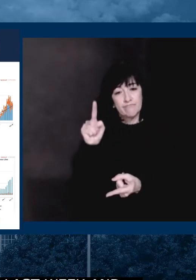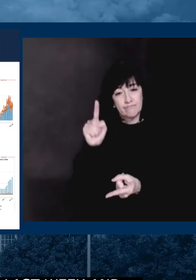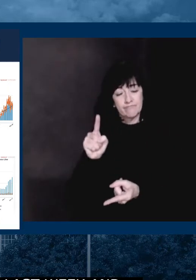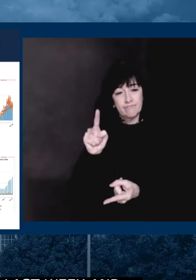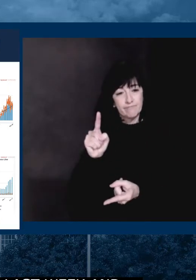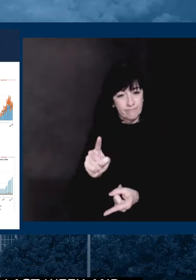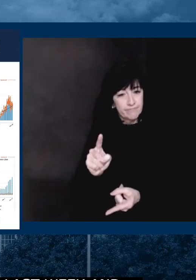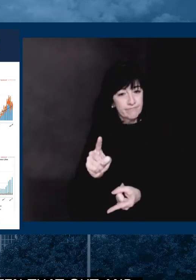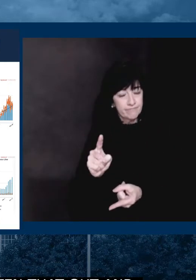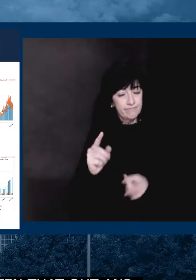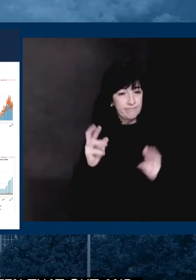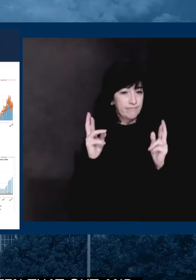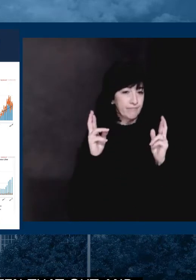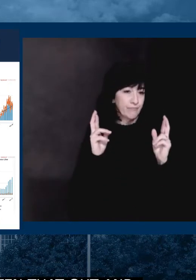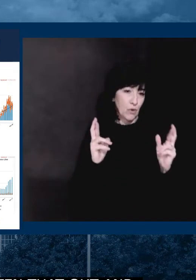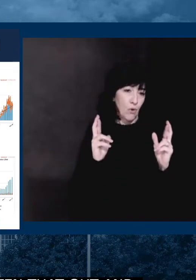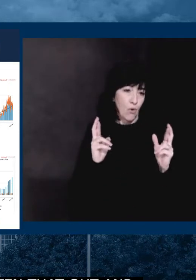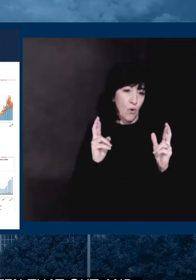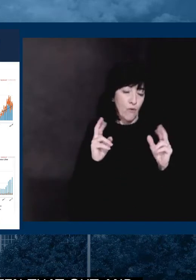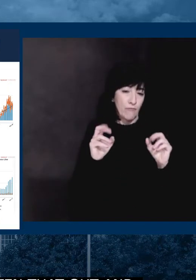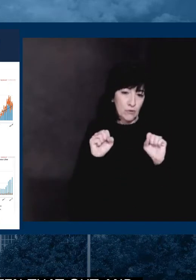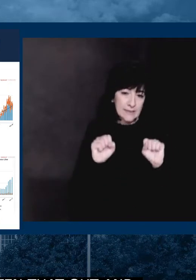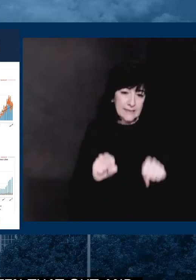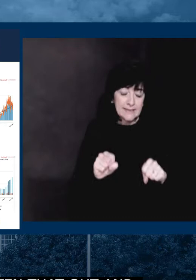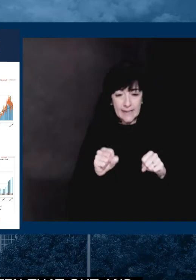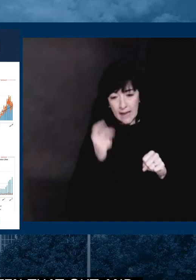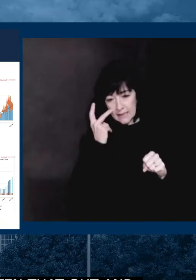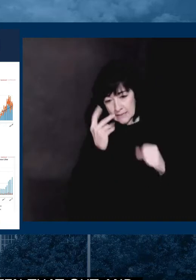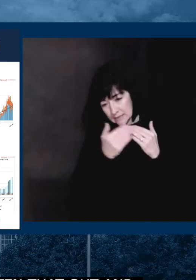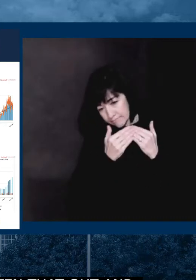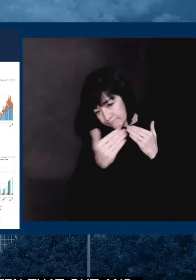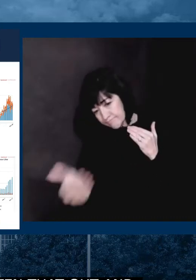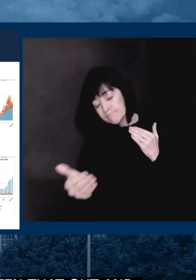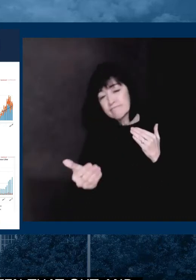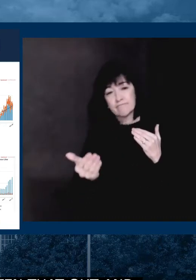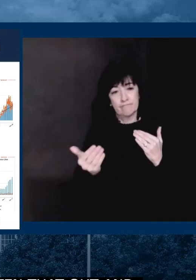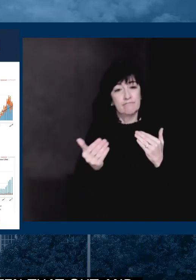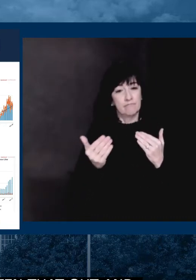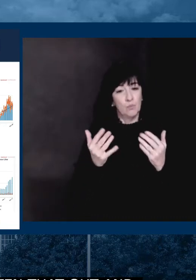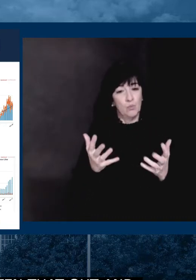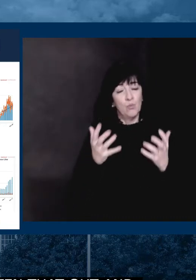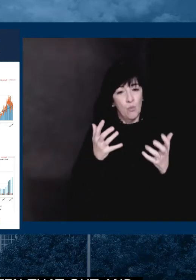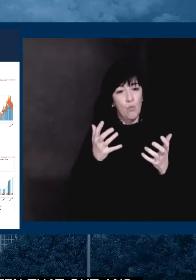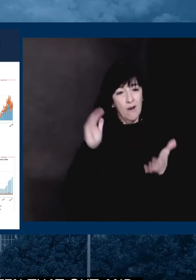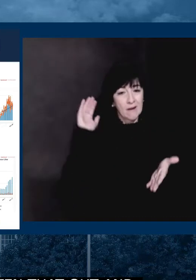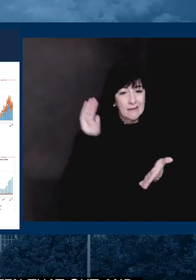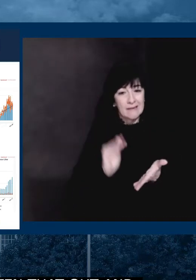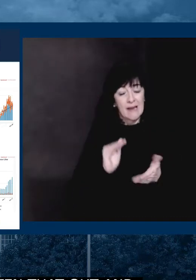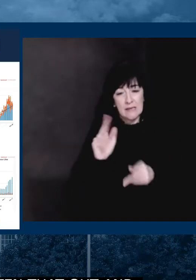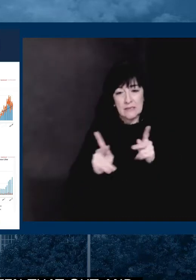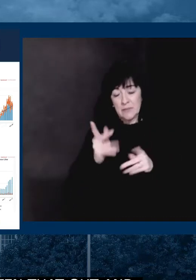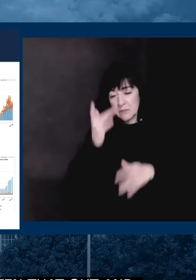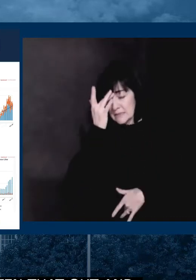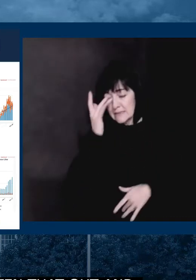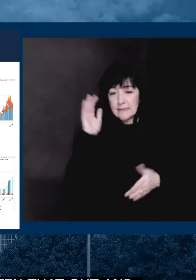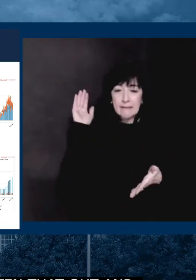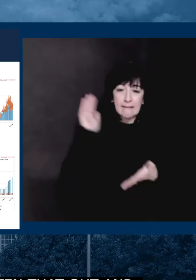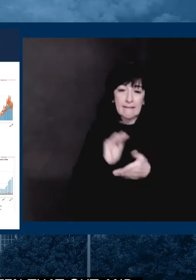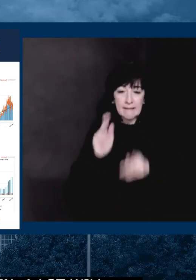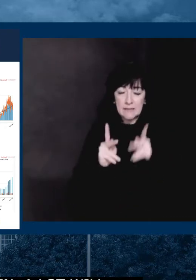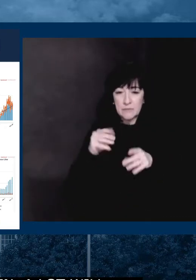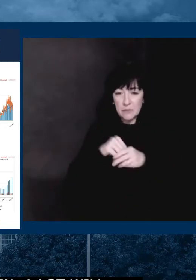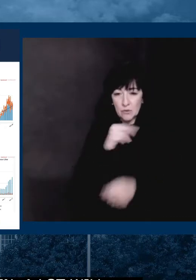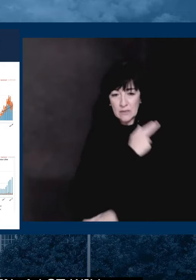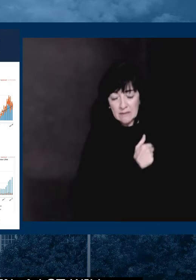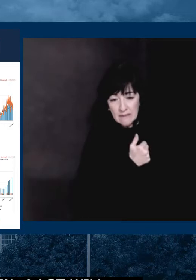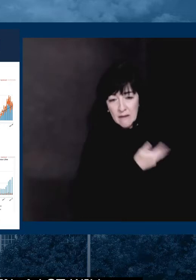trend downward in the days ahead. Again, a lot will depend on how people followed the guidance over